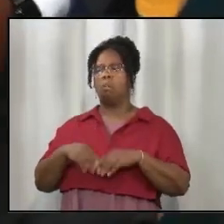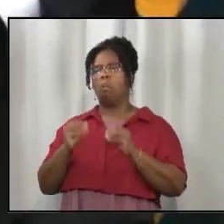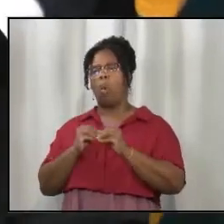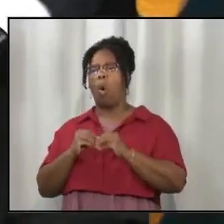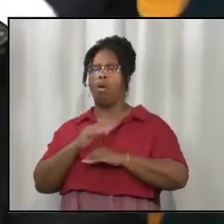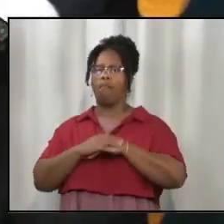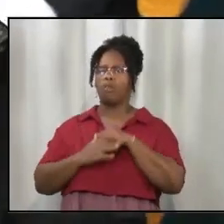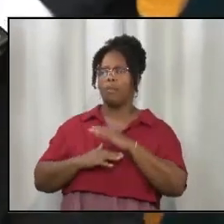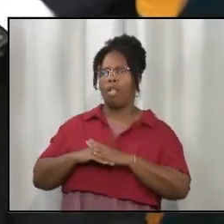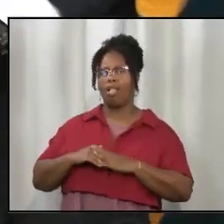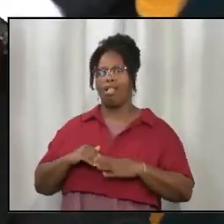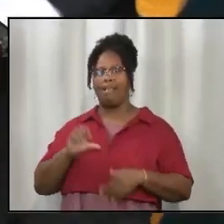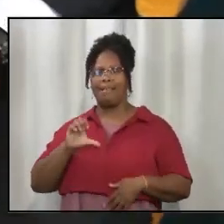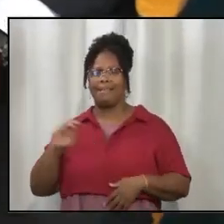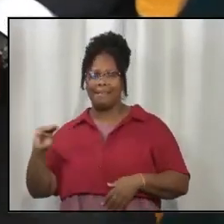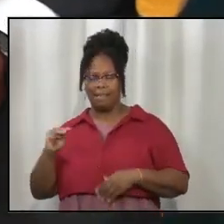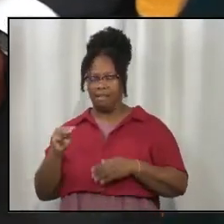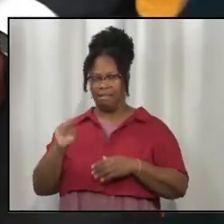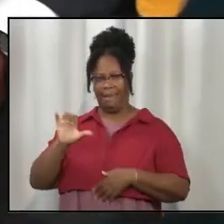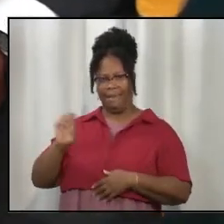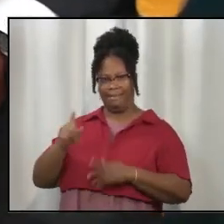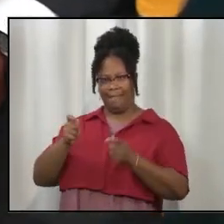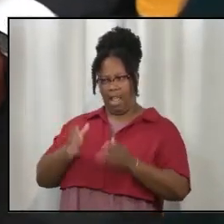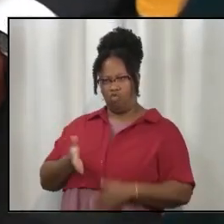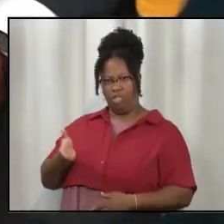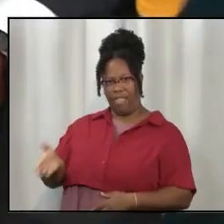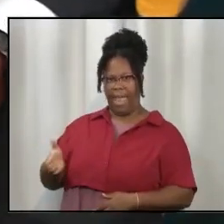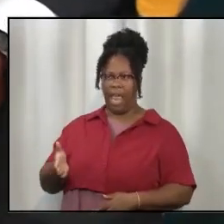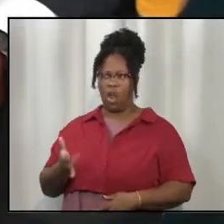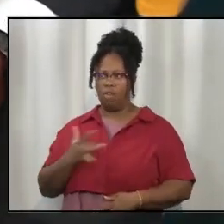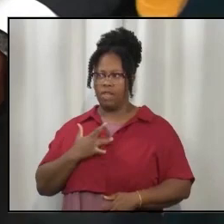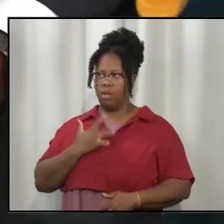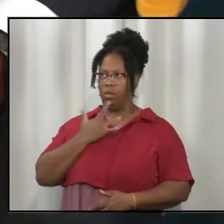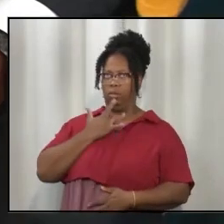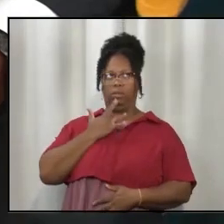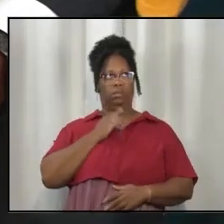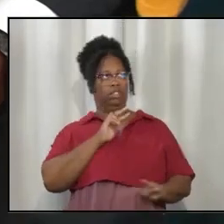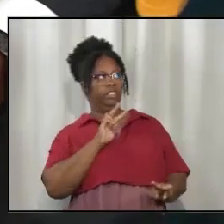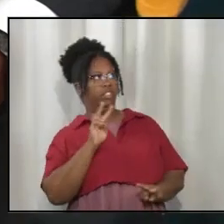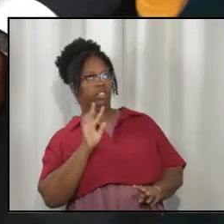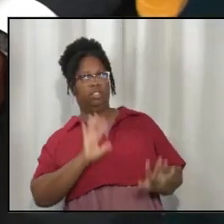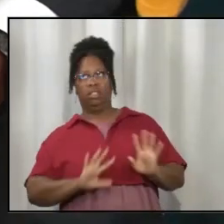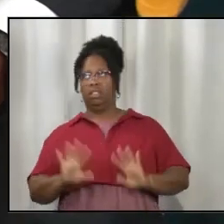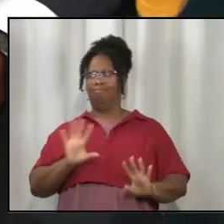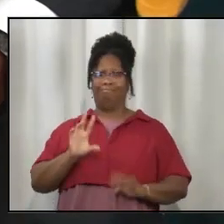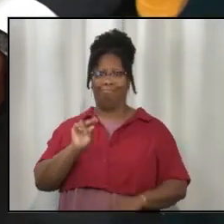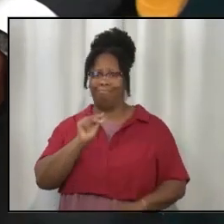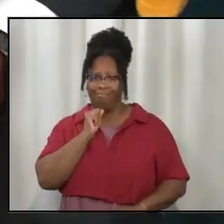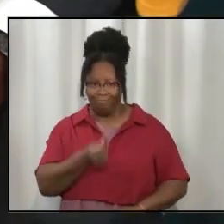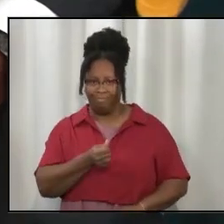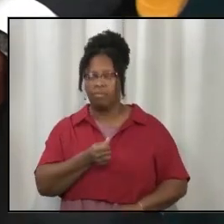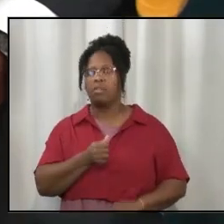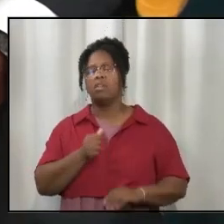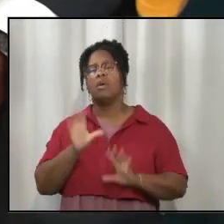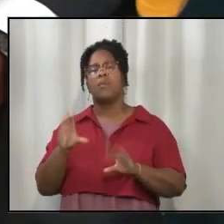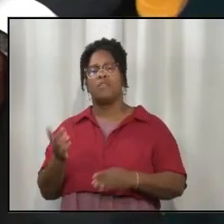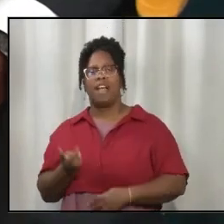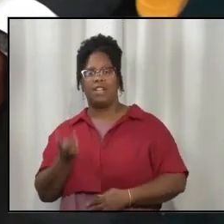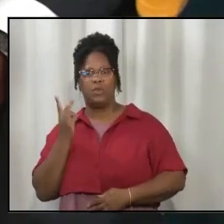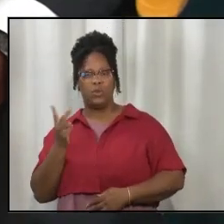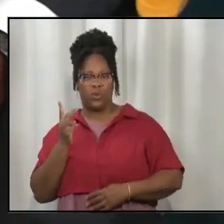are there. It's not an intimidating situation. And it really does two different things. It allows